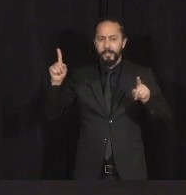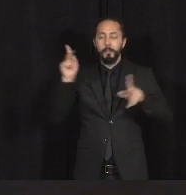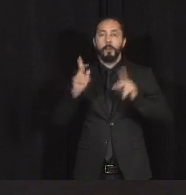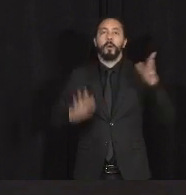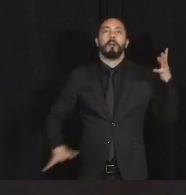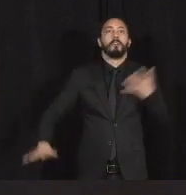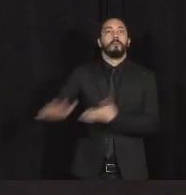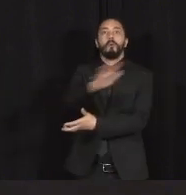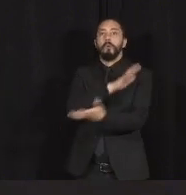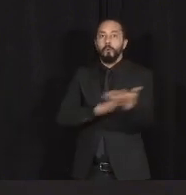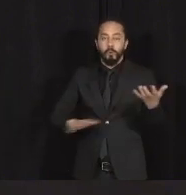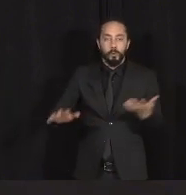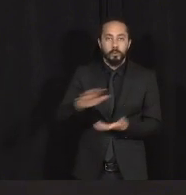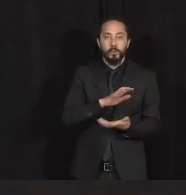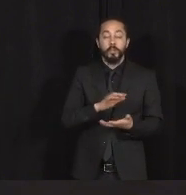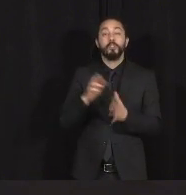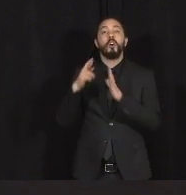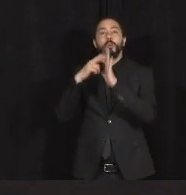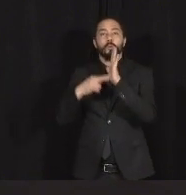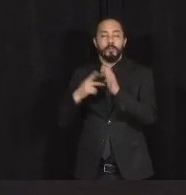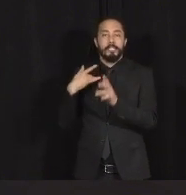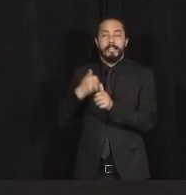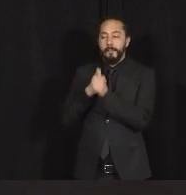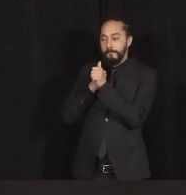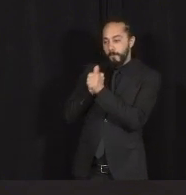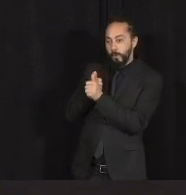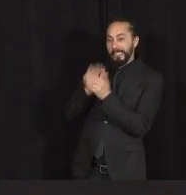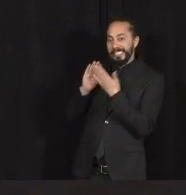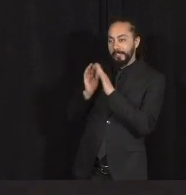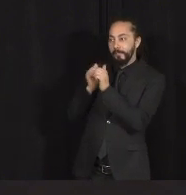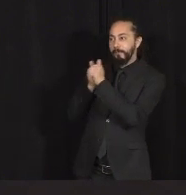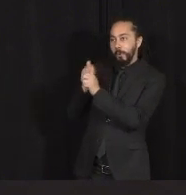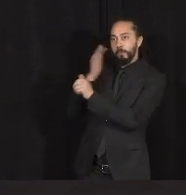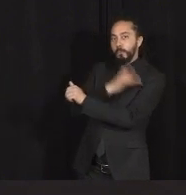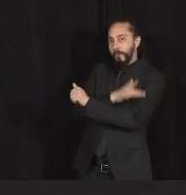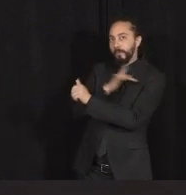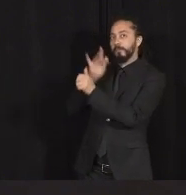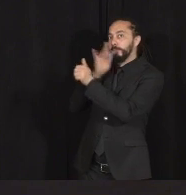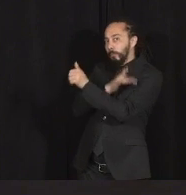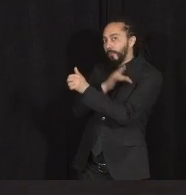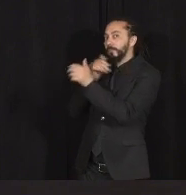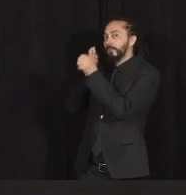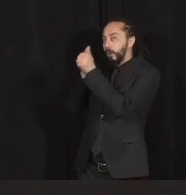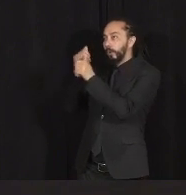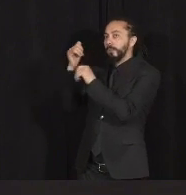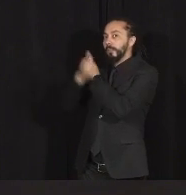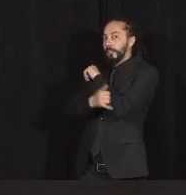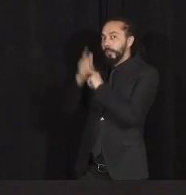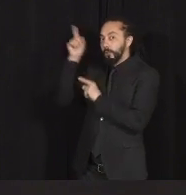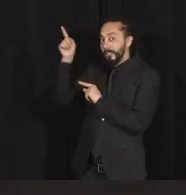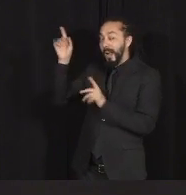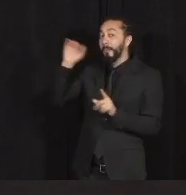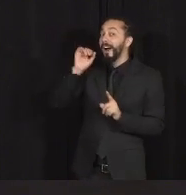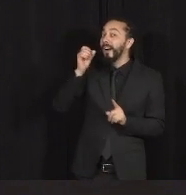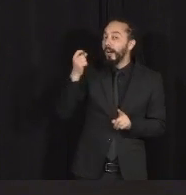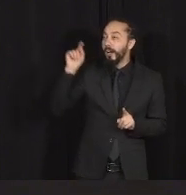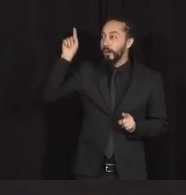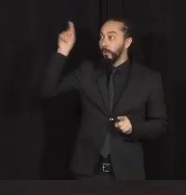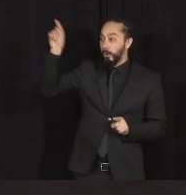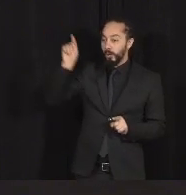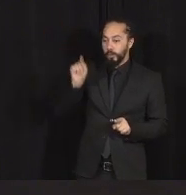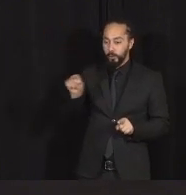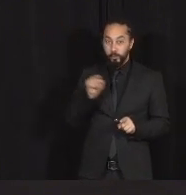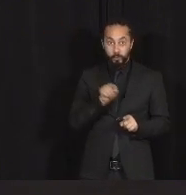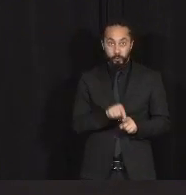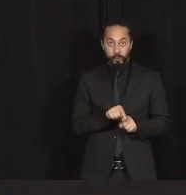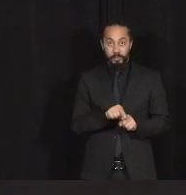that the politicians at all of those three levels, drawing on the science, have been very